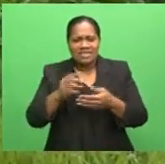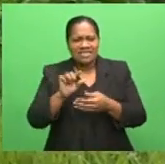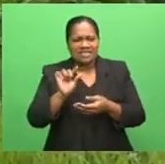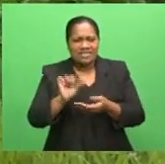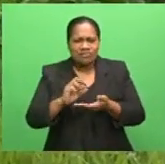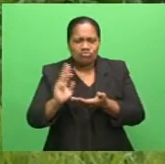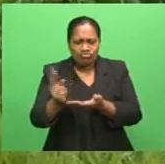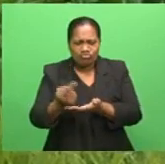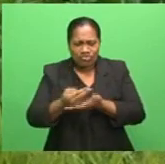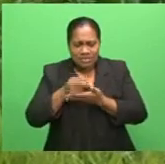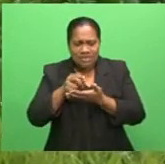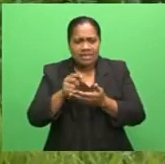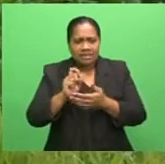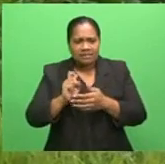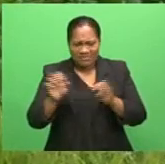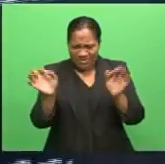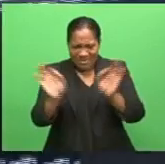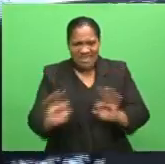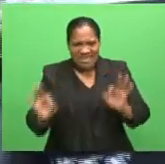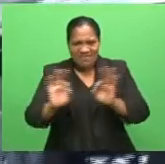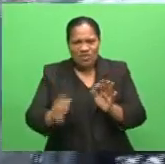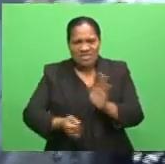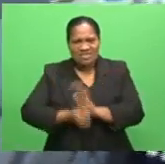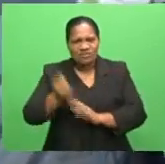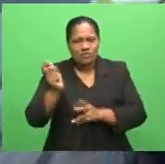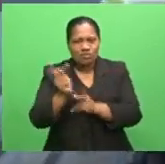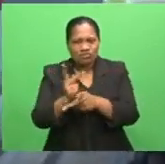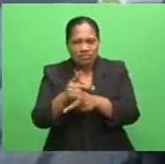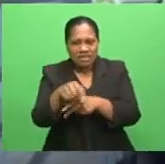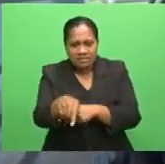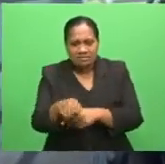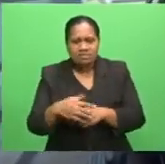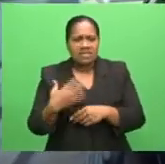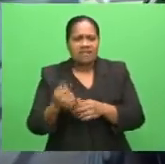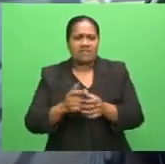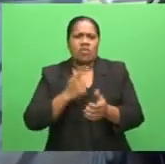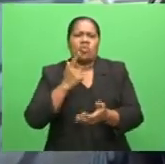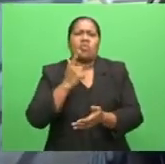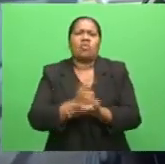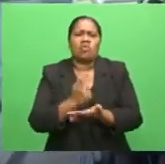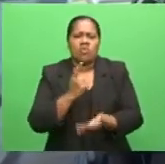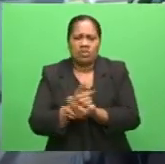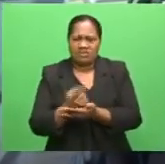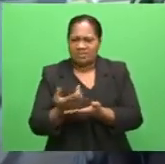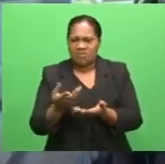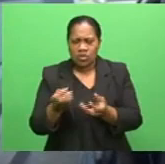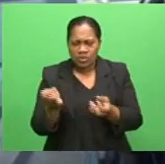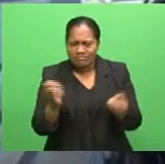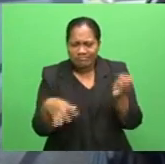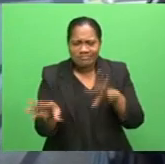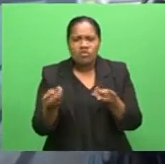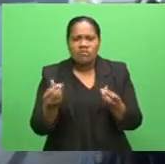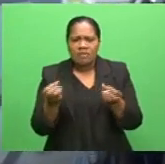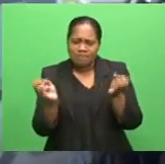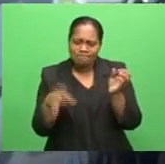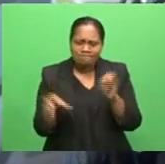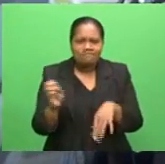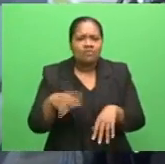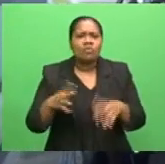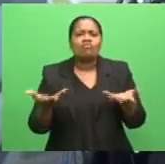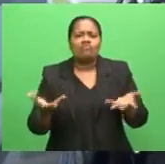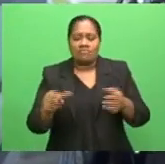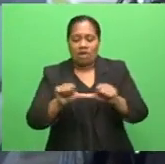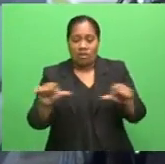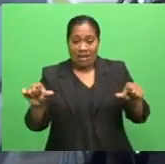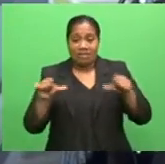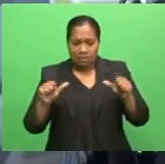without any secondary processing. There's a whole lot of talk of putting a lot of money in agriculture, which is good. But